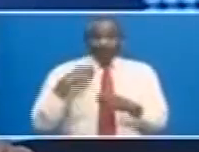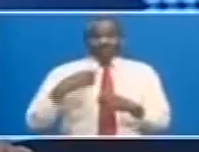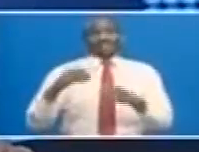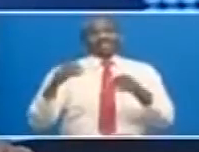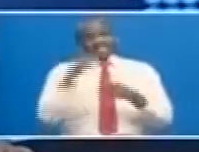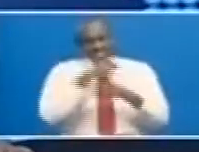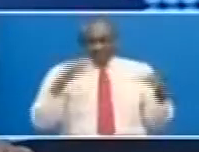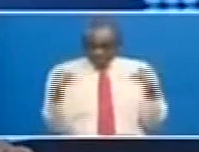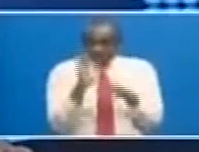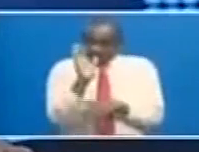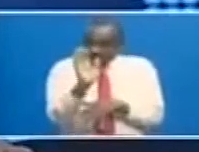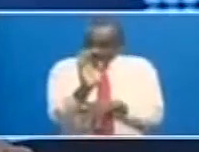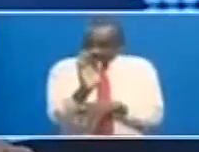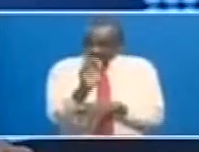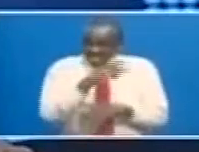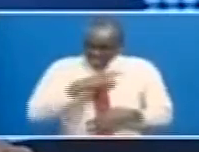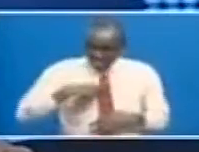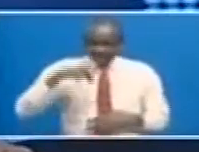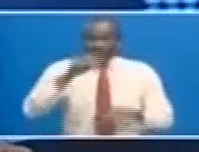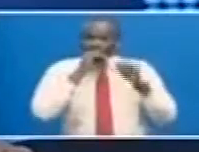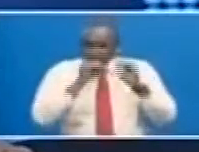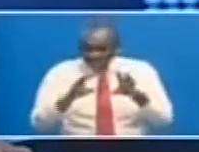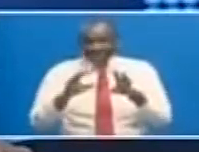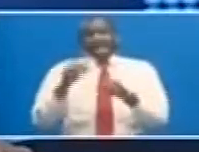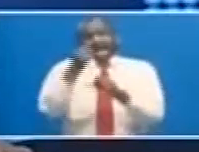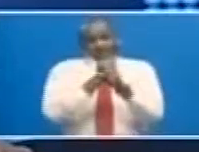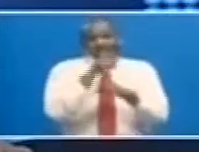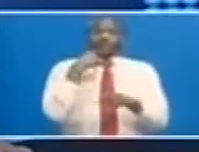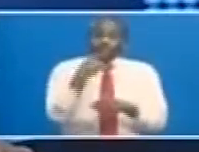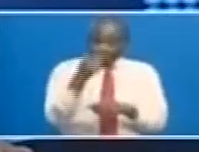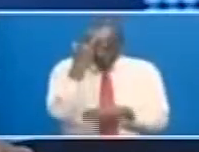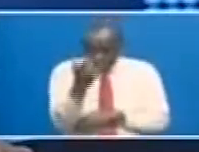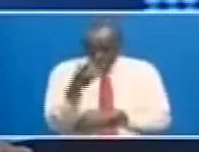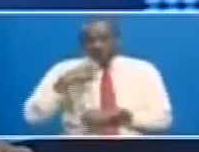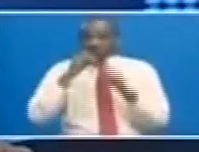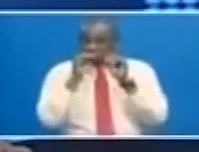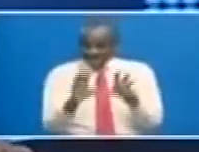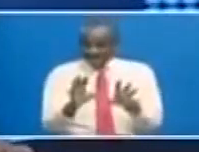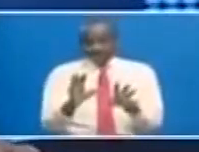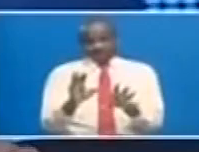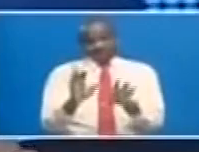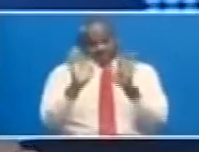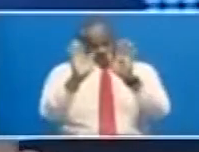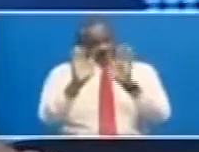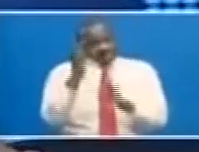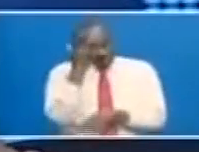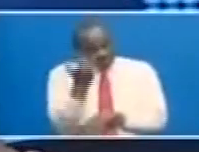and keeping it relevant. The king has blessed the harvest, and we will tell you why his blessing is very important.